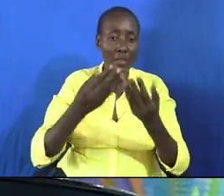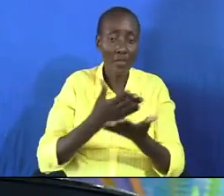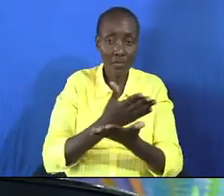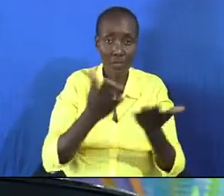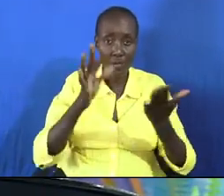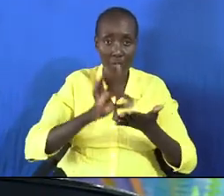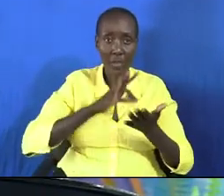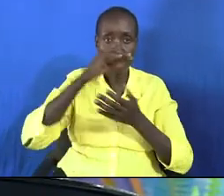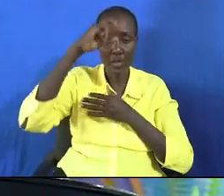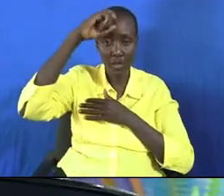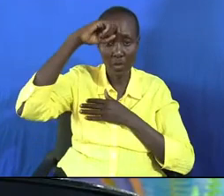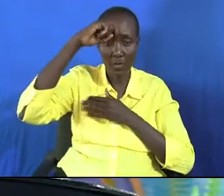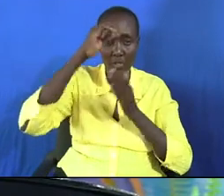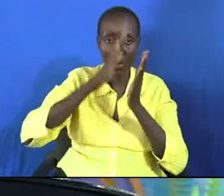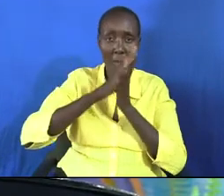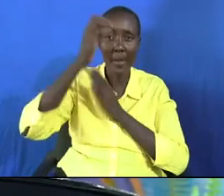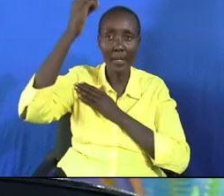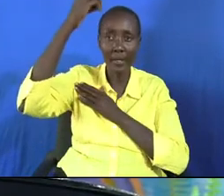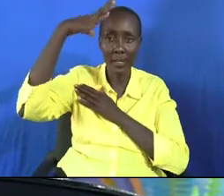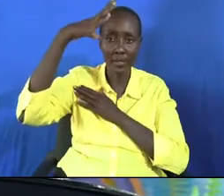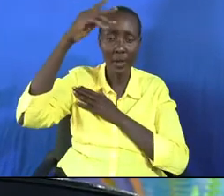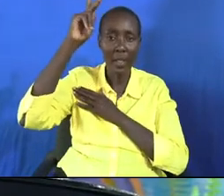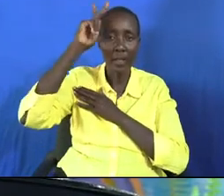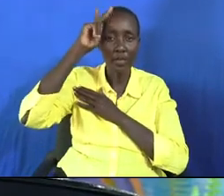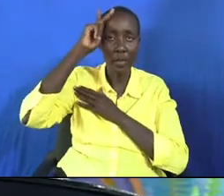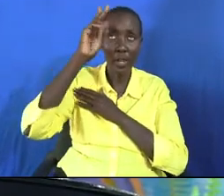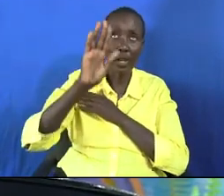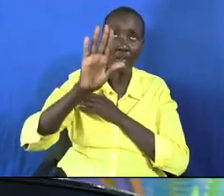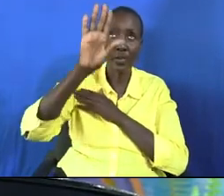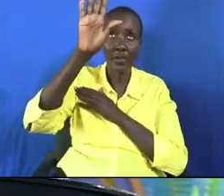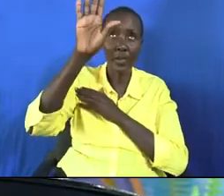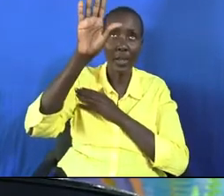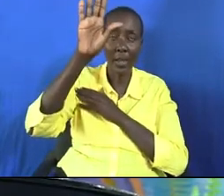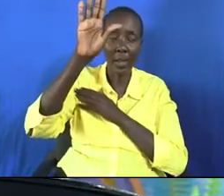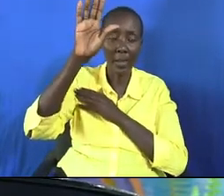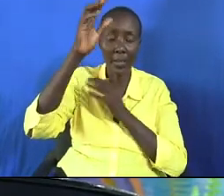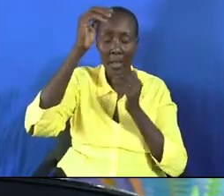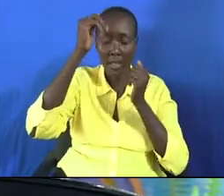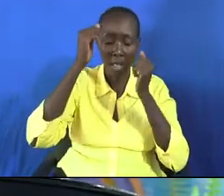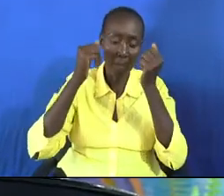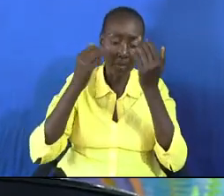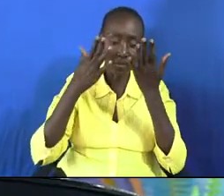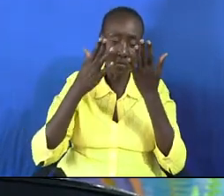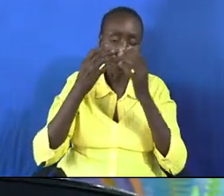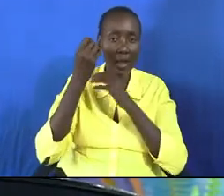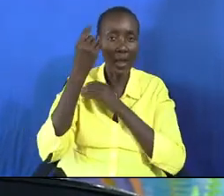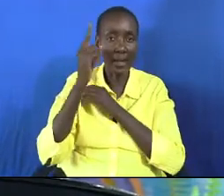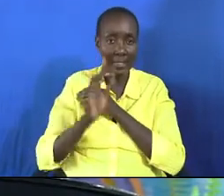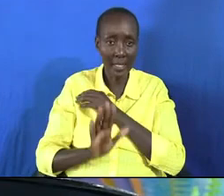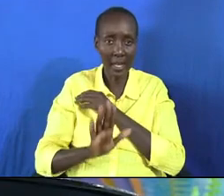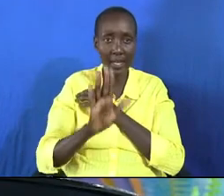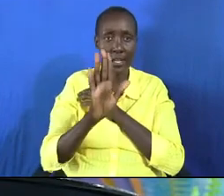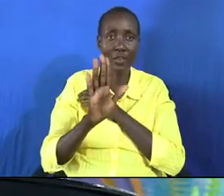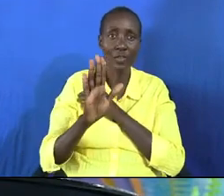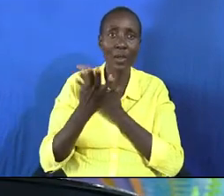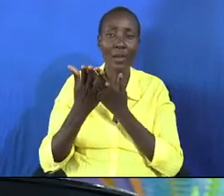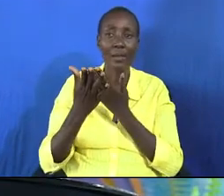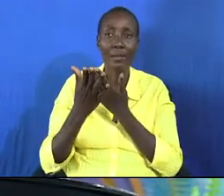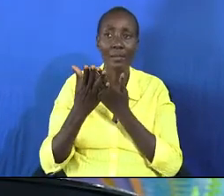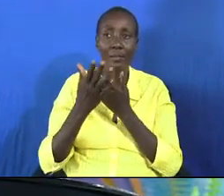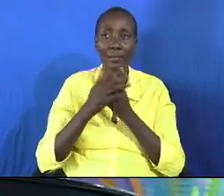of wisdom and revelation in the knowledge of him, the eyes of your understanding being